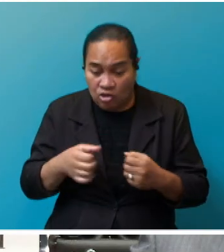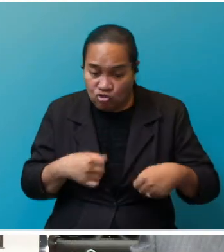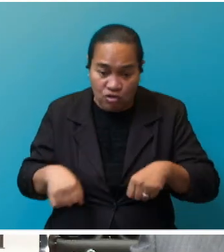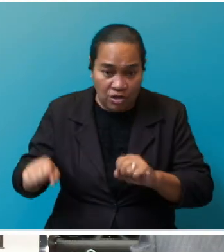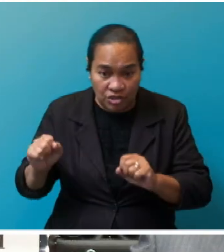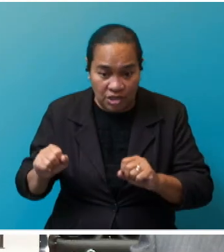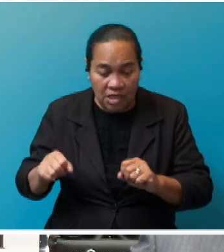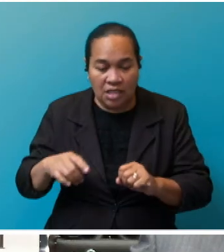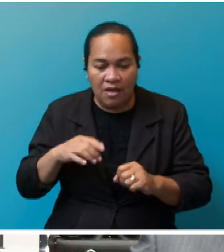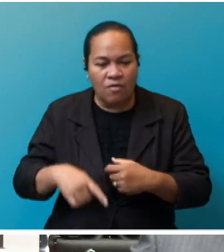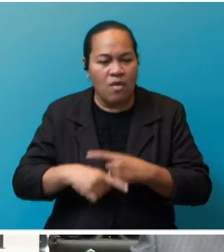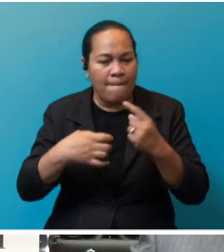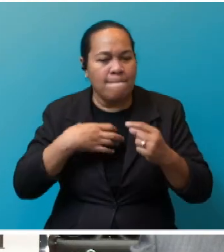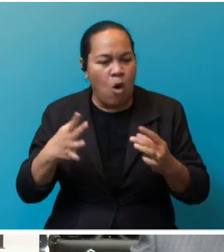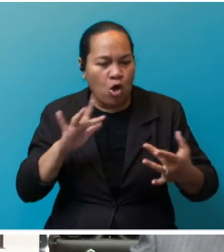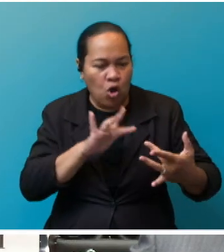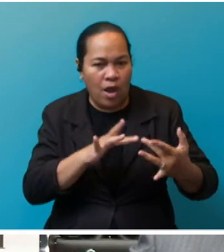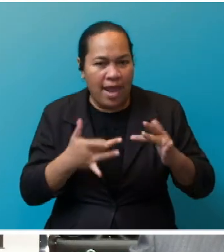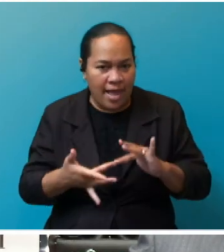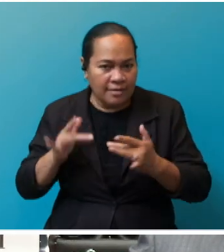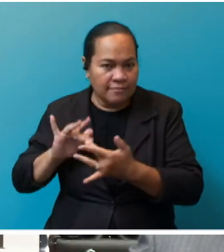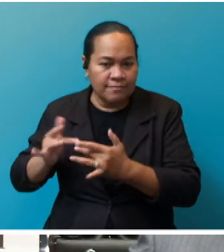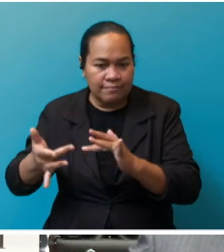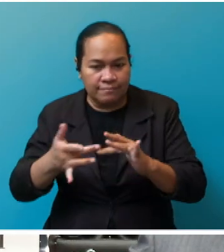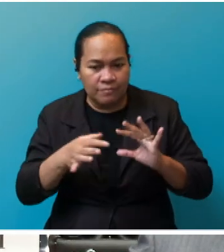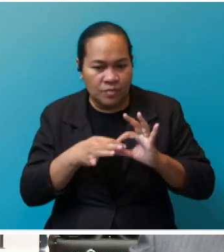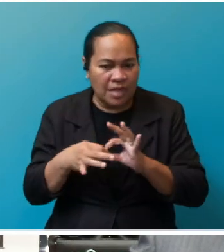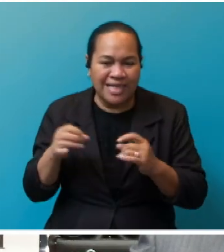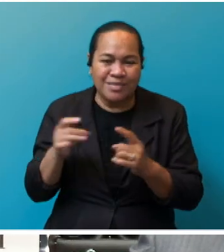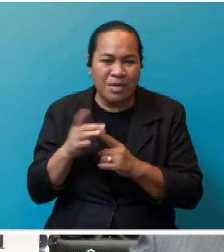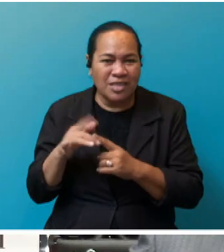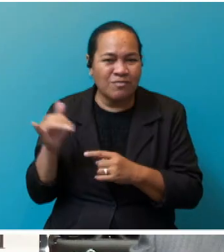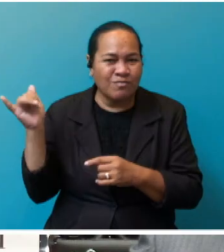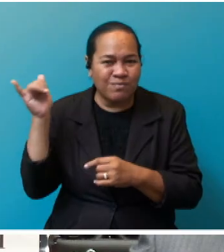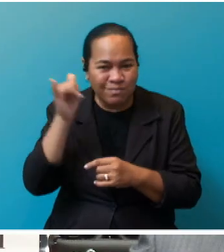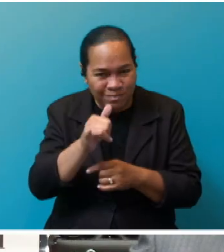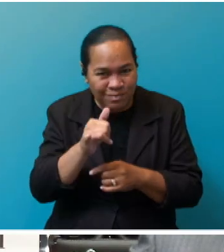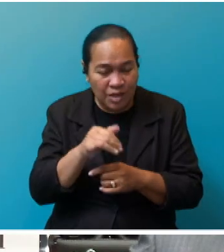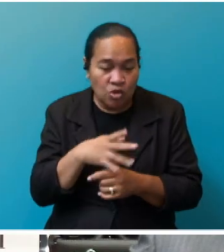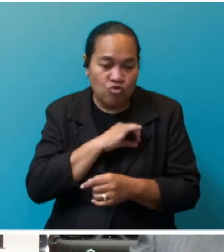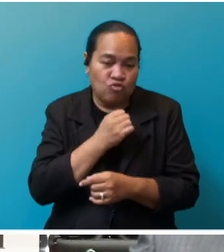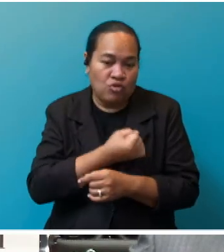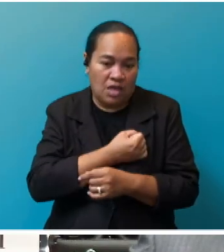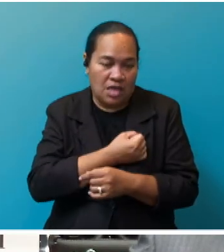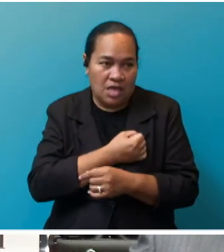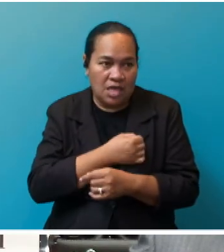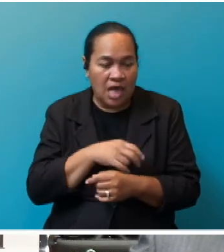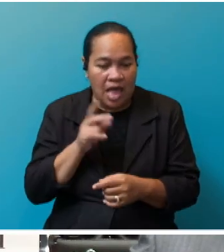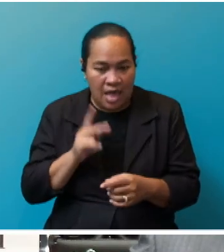investment in regional air connectivity, the exploration of sustainable aviation fuel options, and the strengthening of intra-Pacific